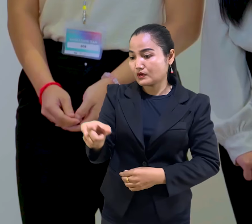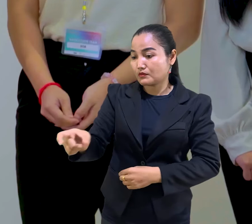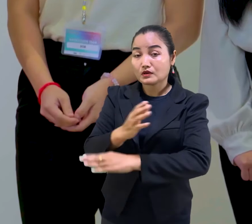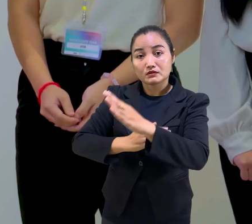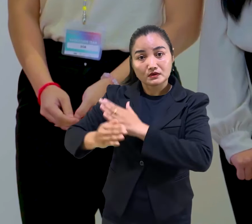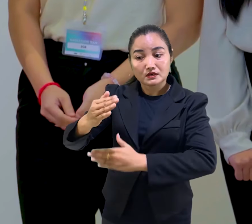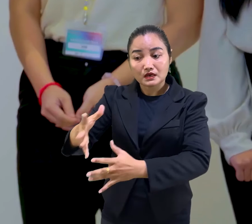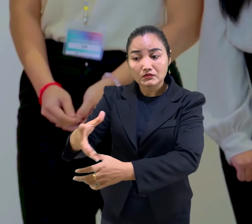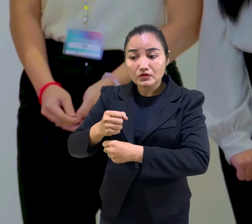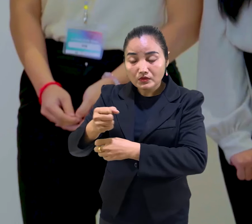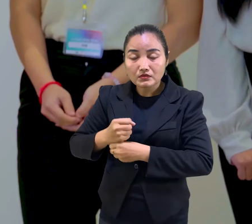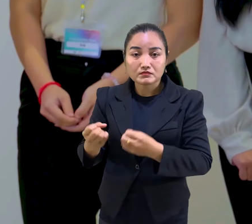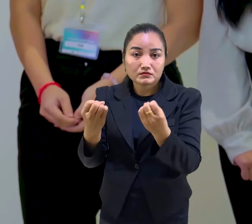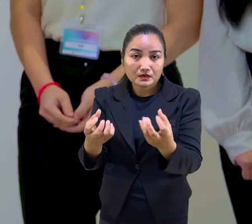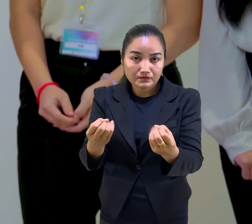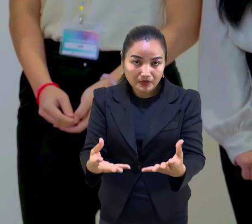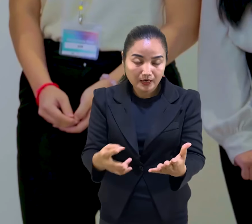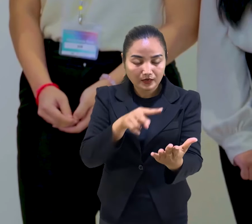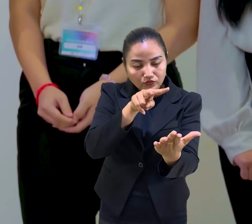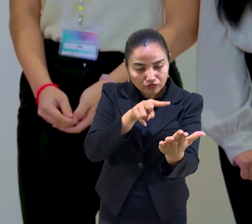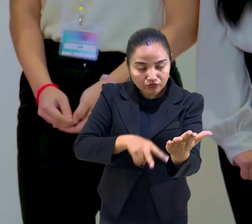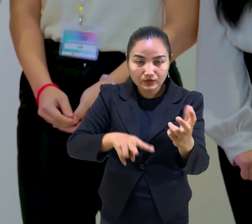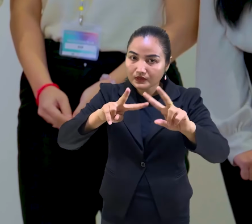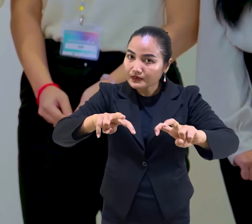to grow economic. And also, the